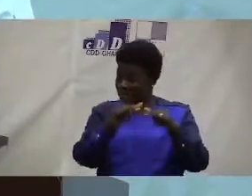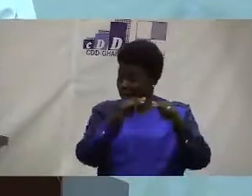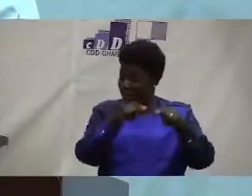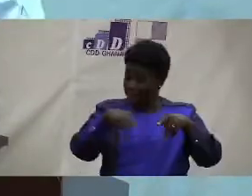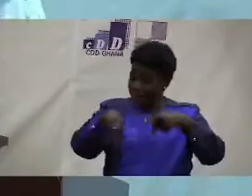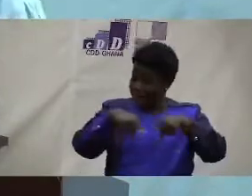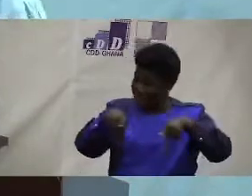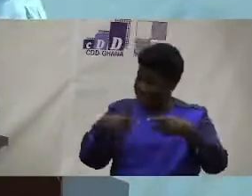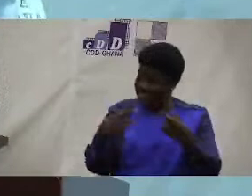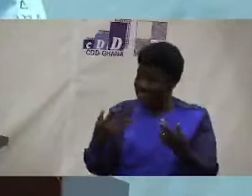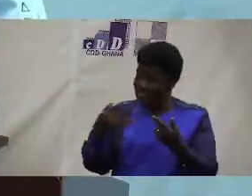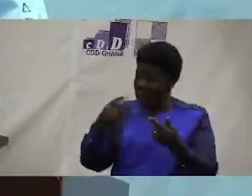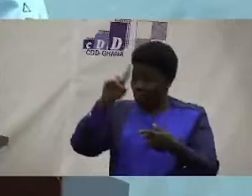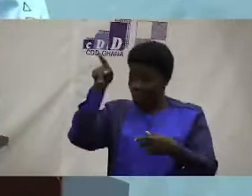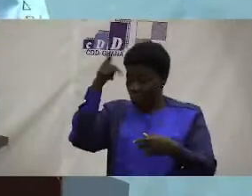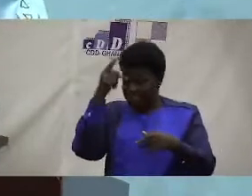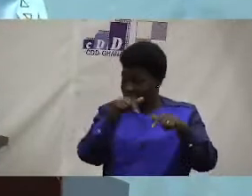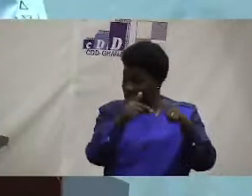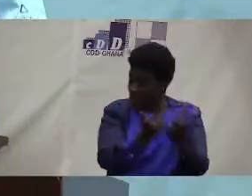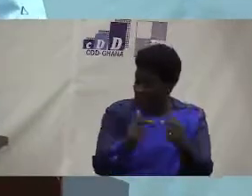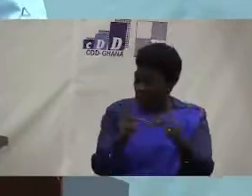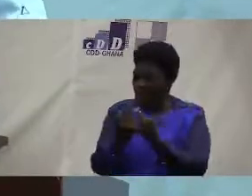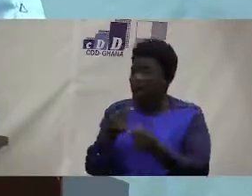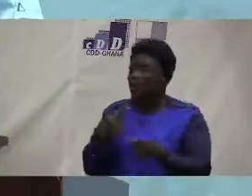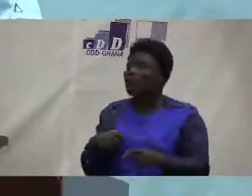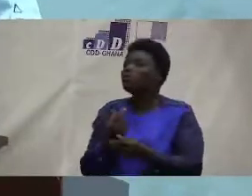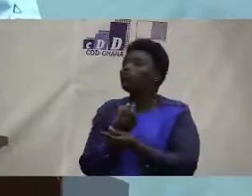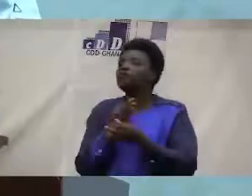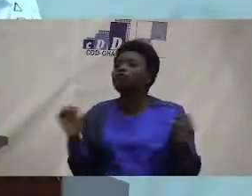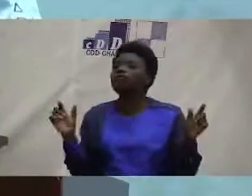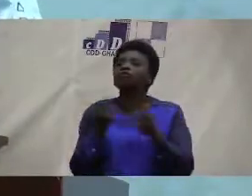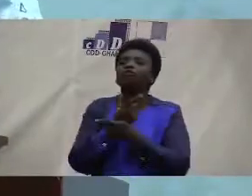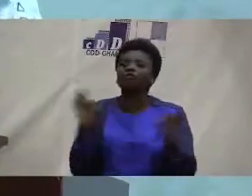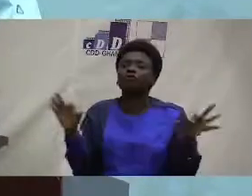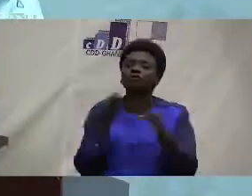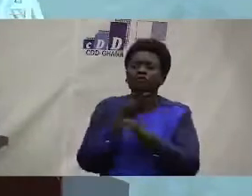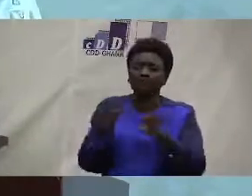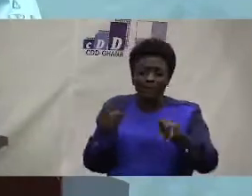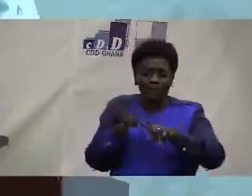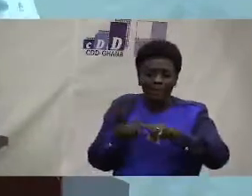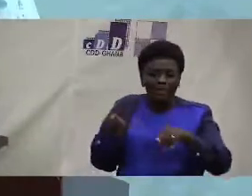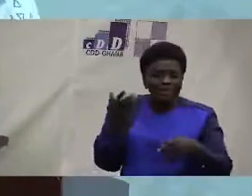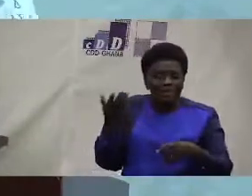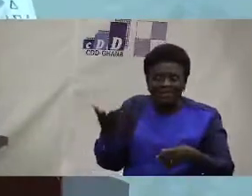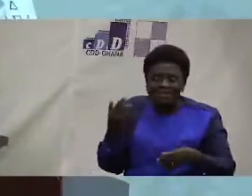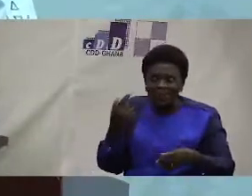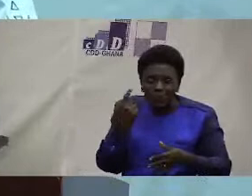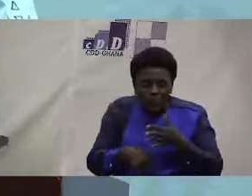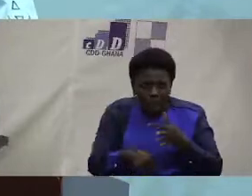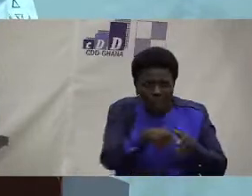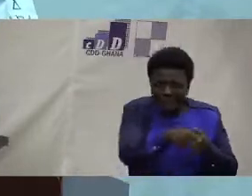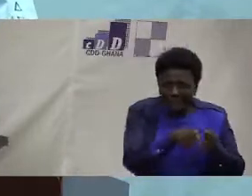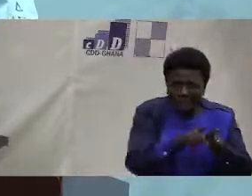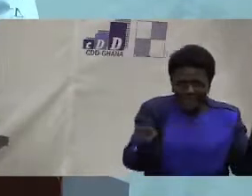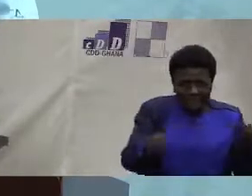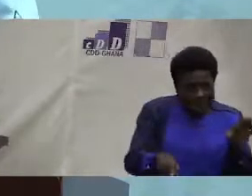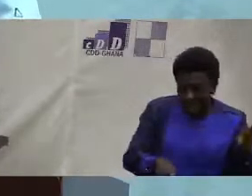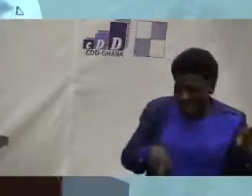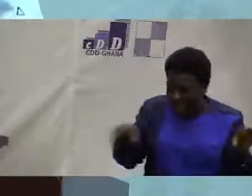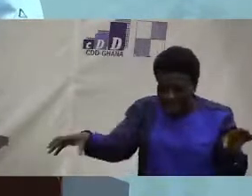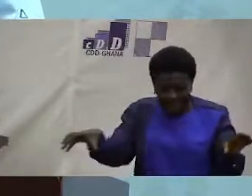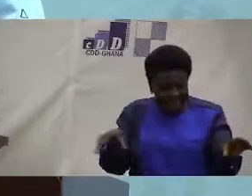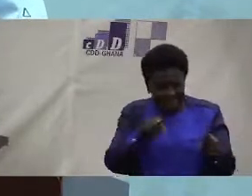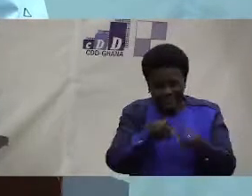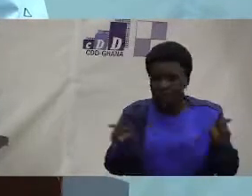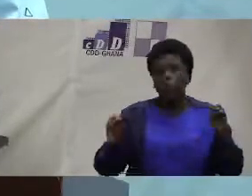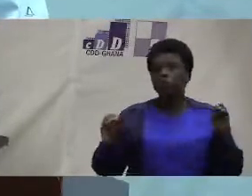a party is liberal democratic, but there's no difference. Not really is there any difference between them, but these